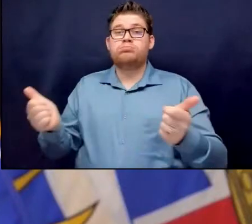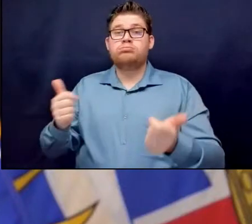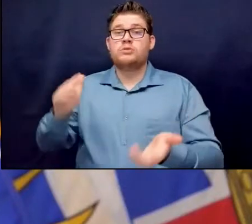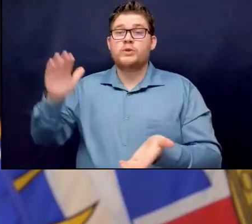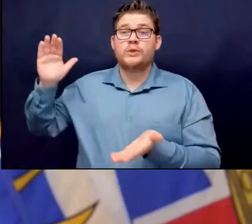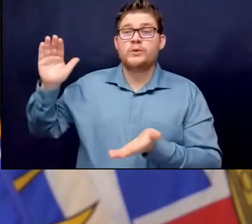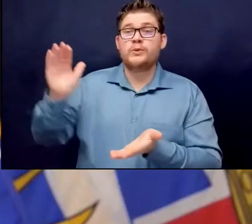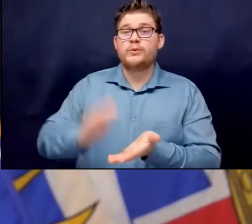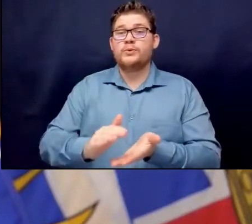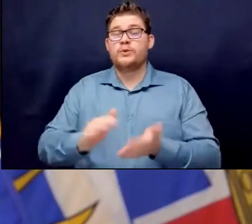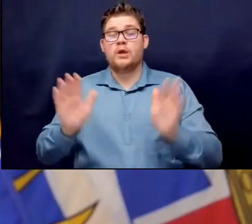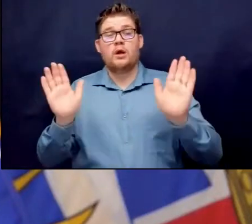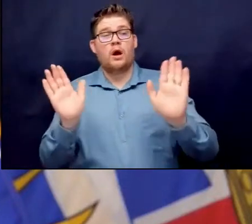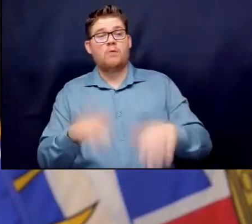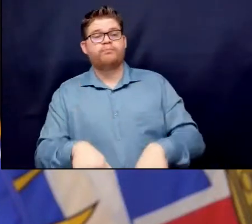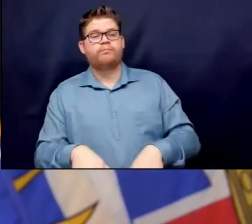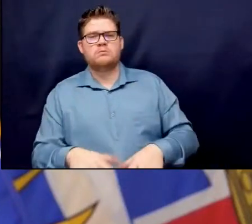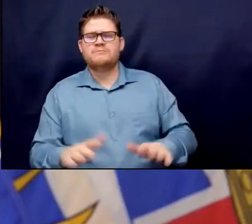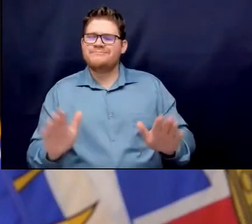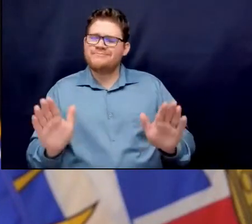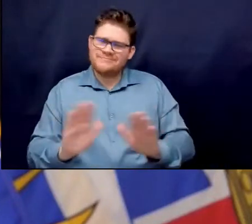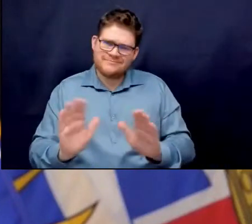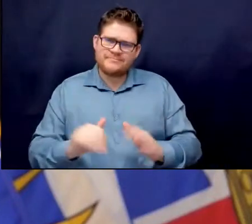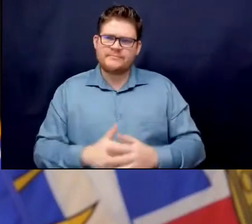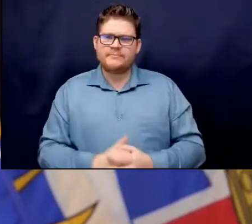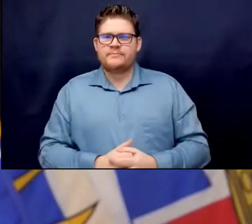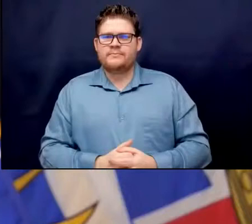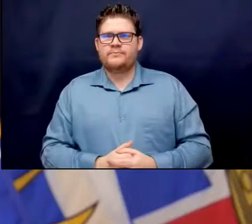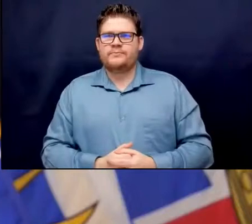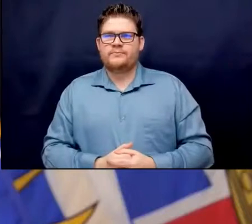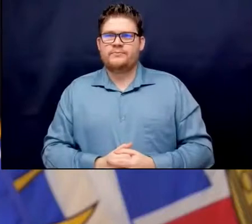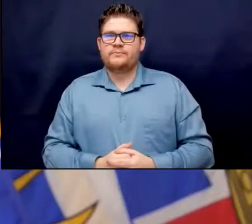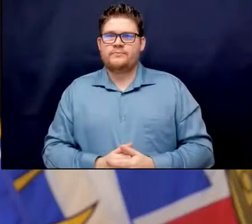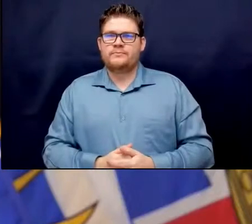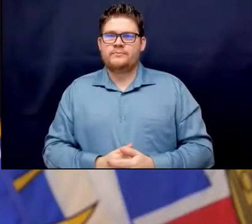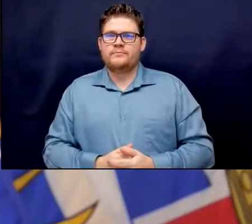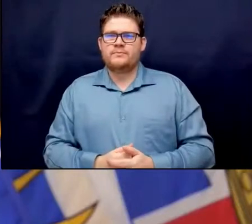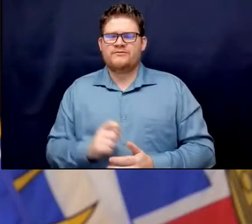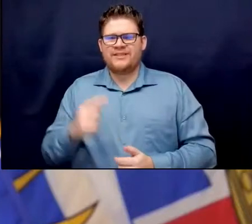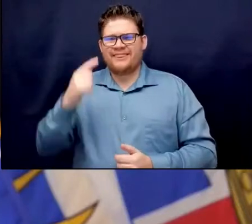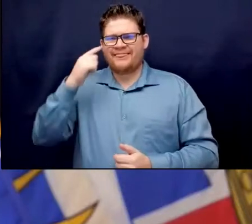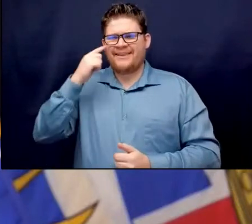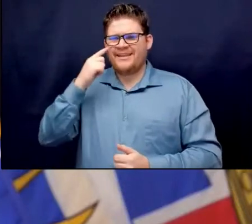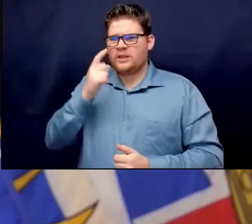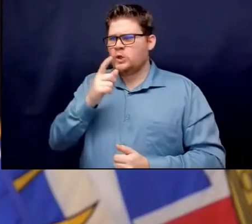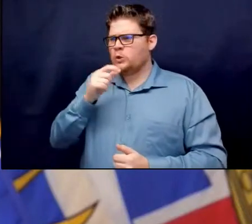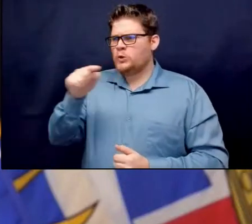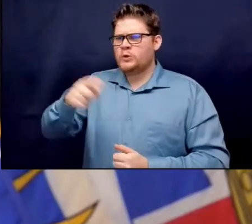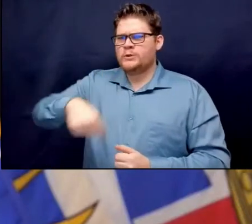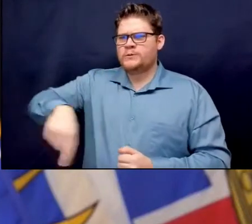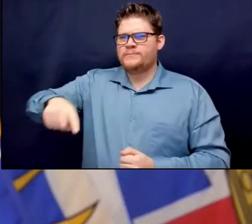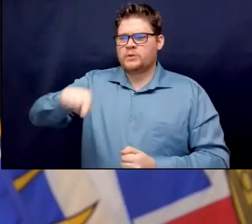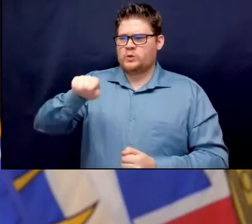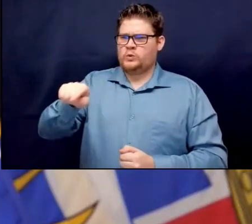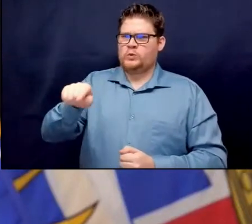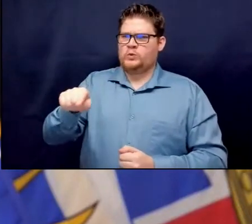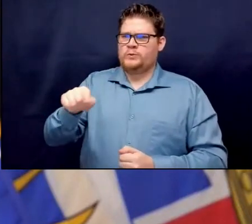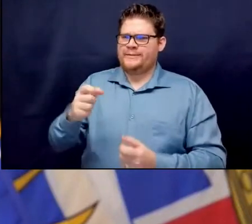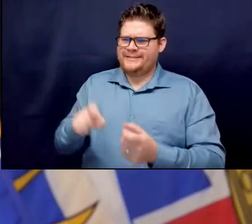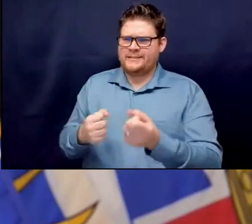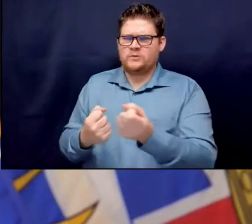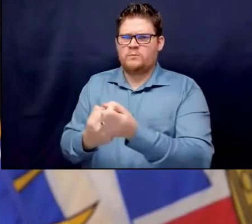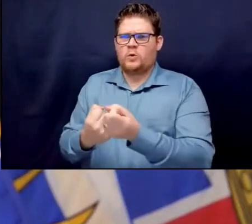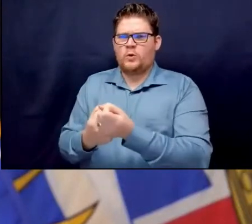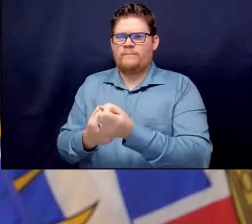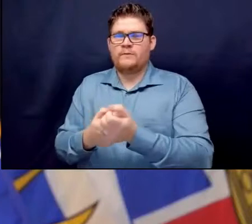work for a period of time. So if you have an elderly relative who's getting home care, you might need to call them and support them right